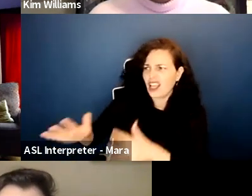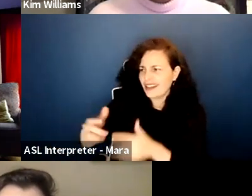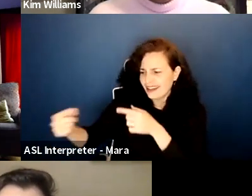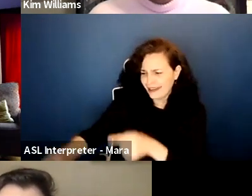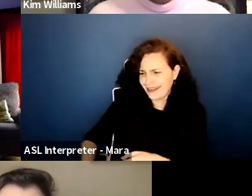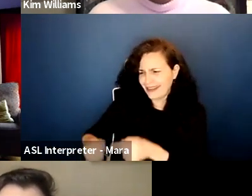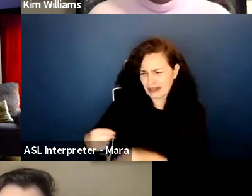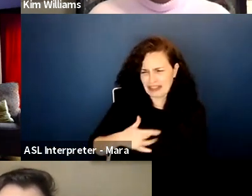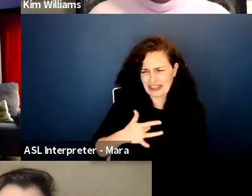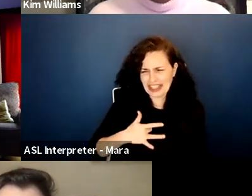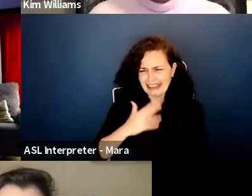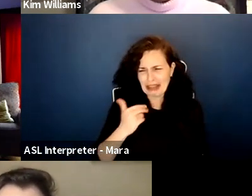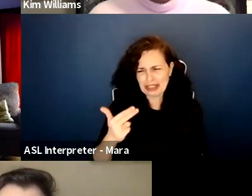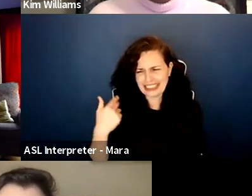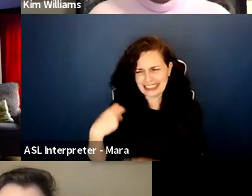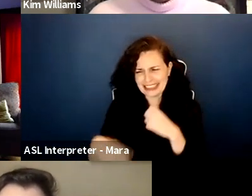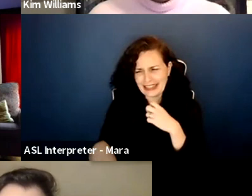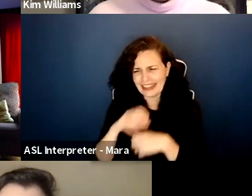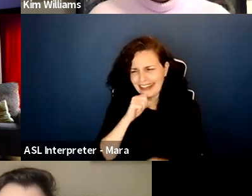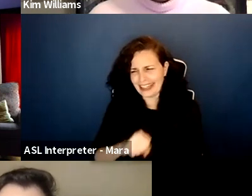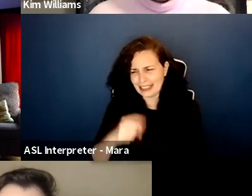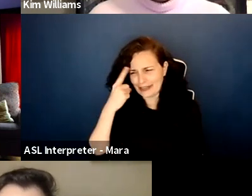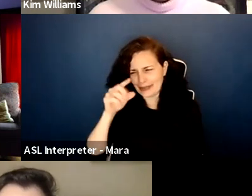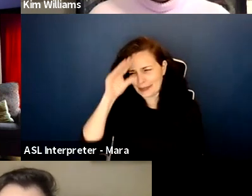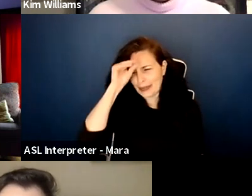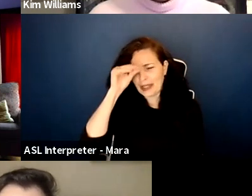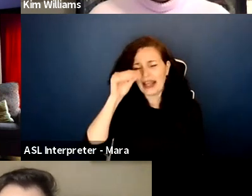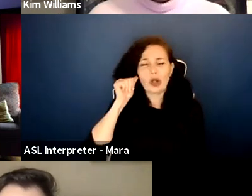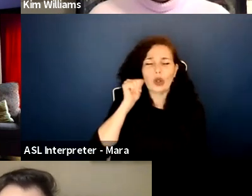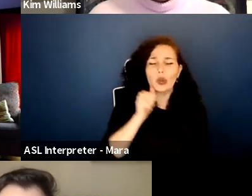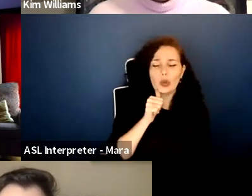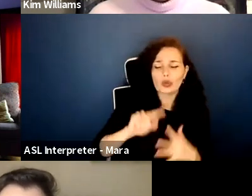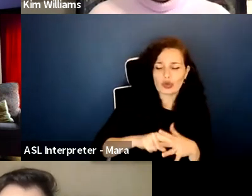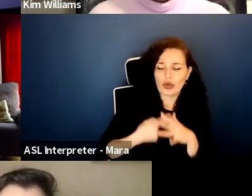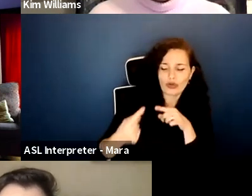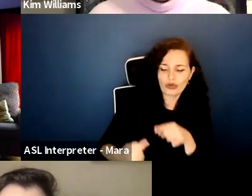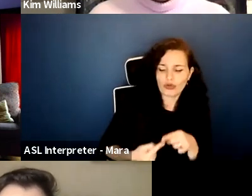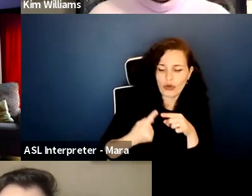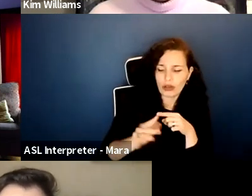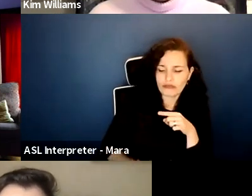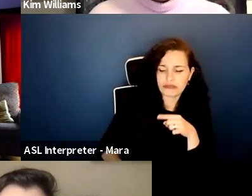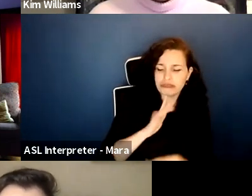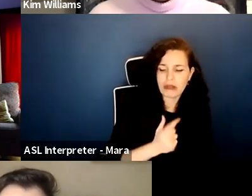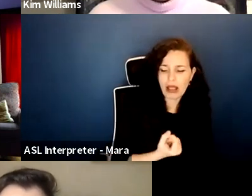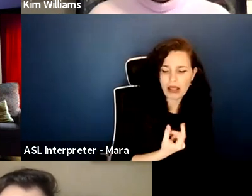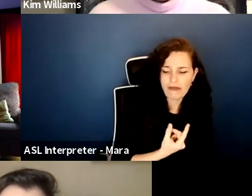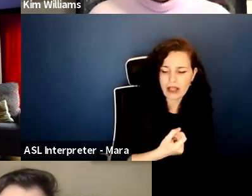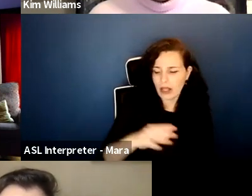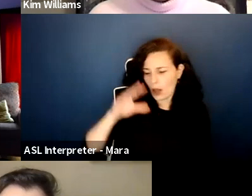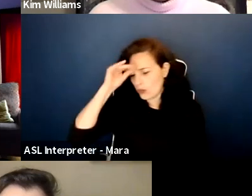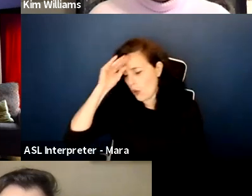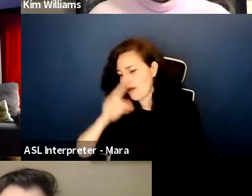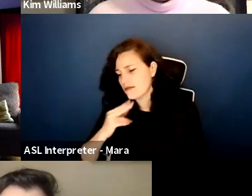boys. I think girls have a tough time right around 11 and boys around 13, just because